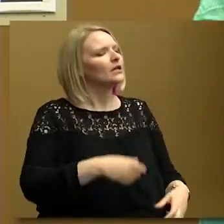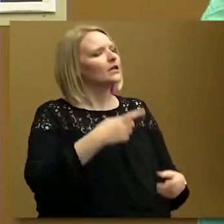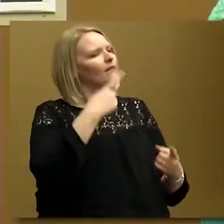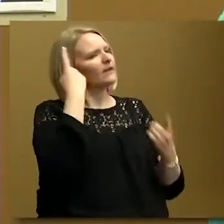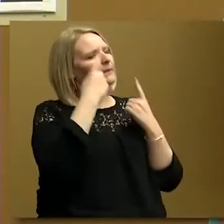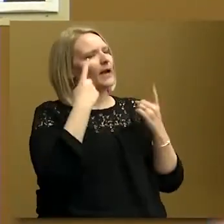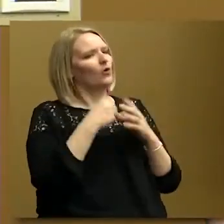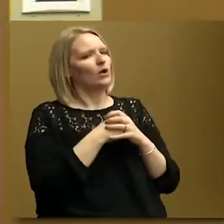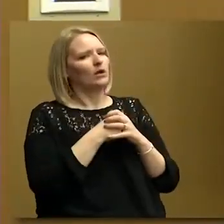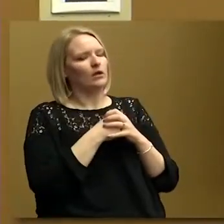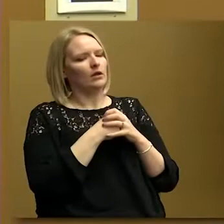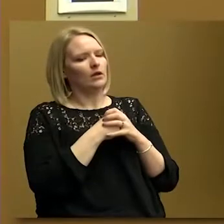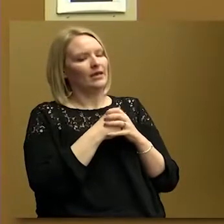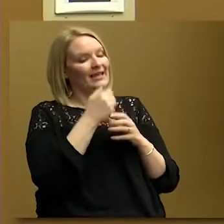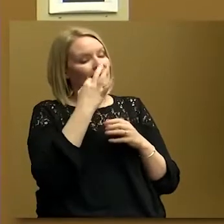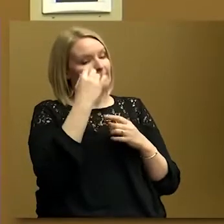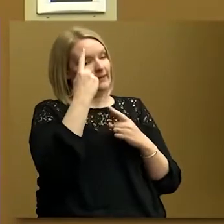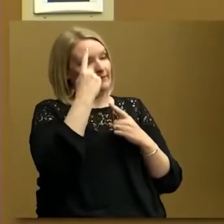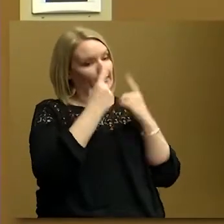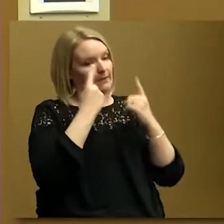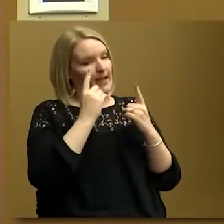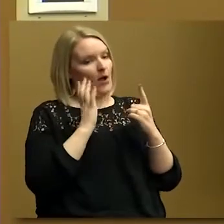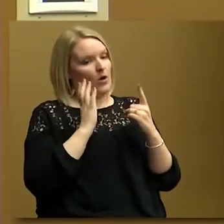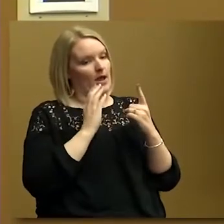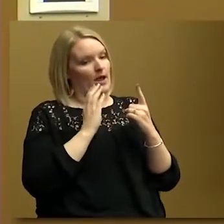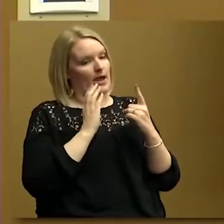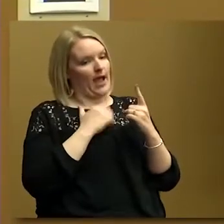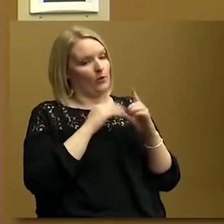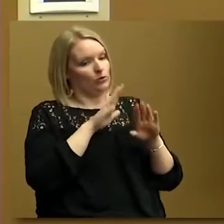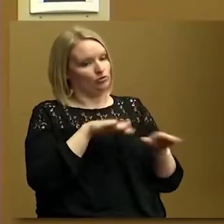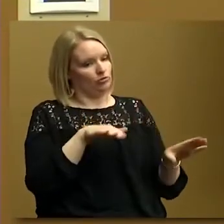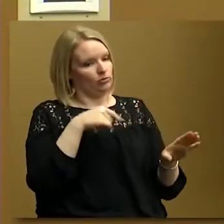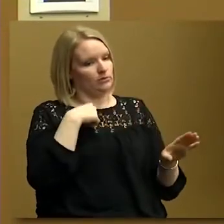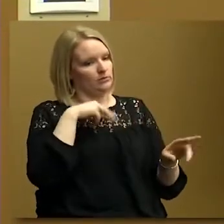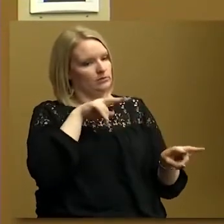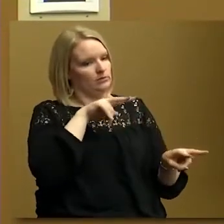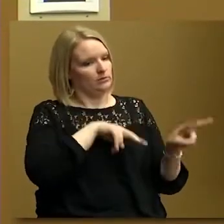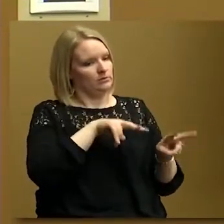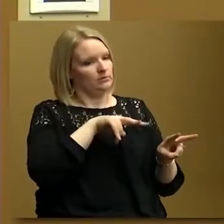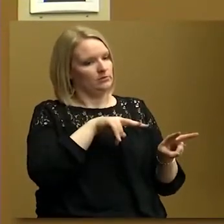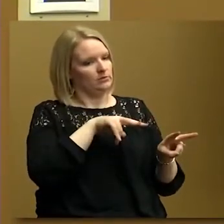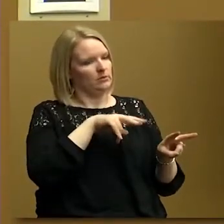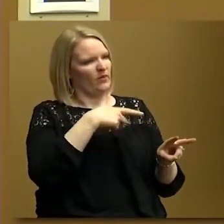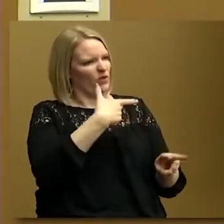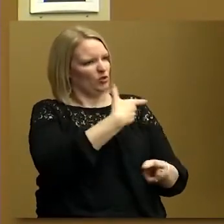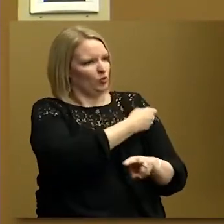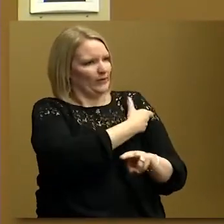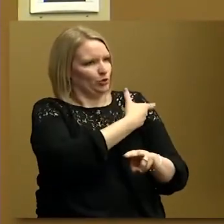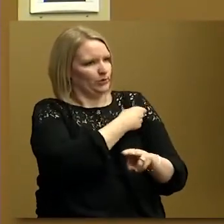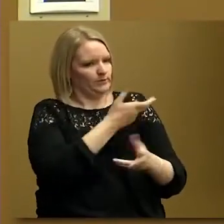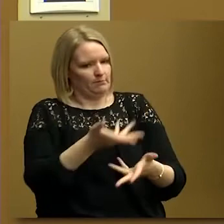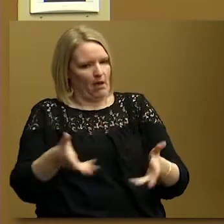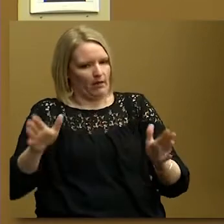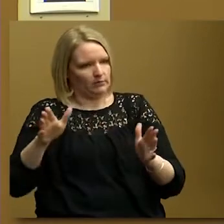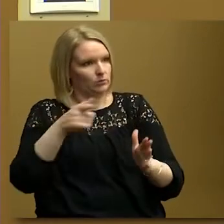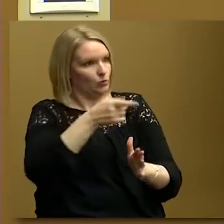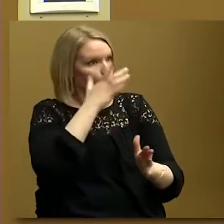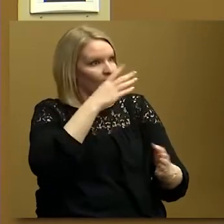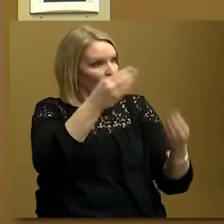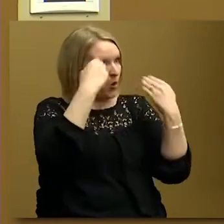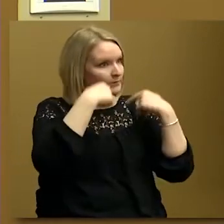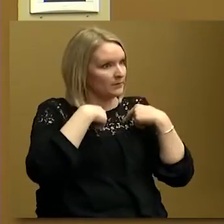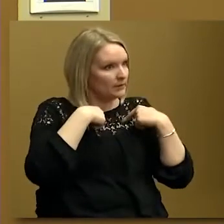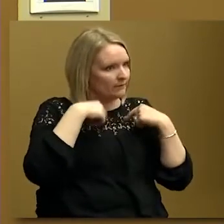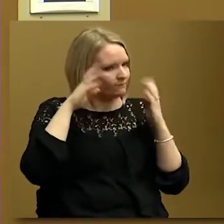I? Okay, if we think about our guys and looking at these syringes, your mind is not going to be on